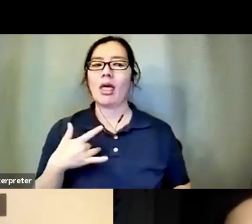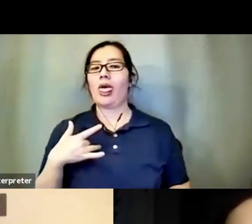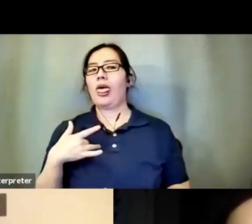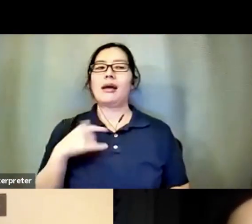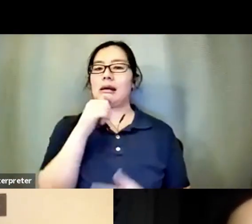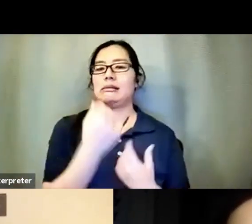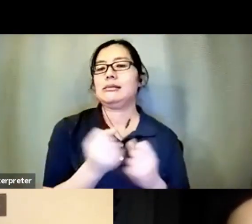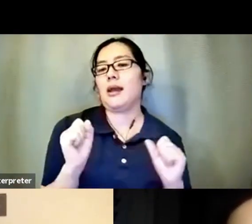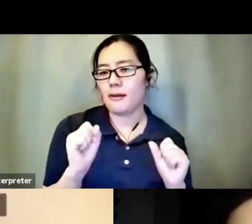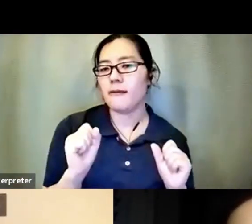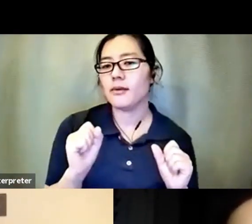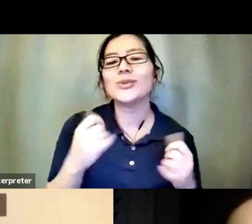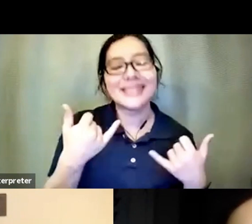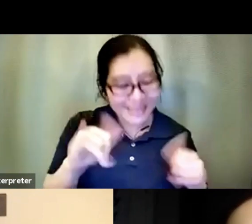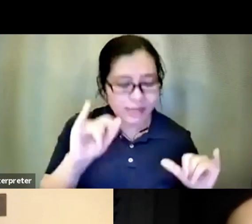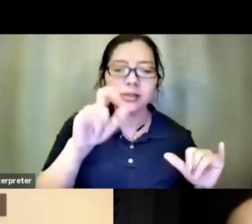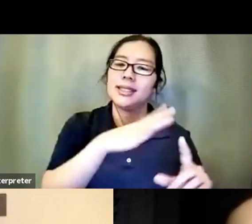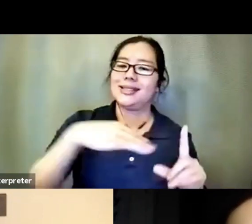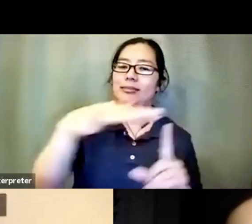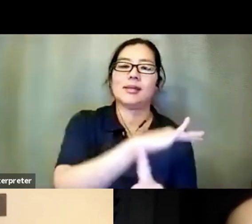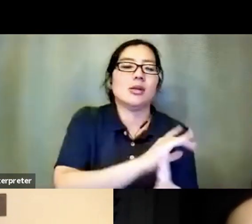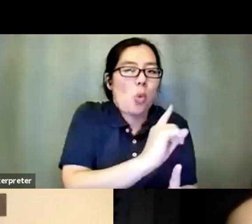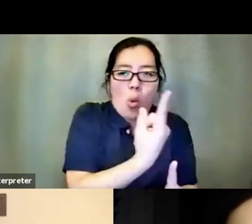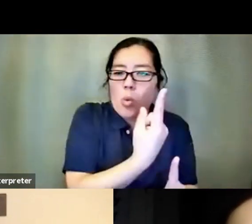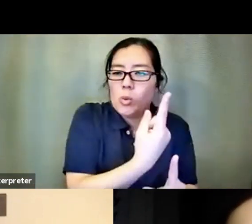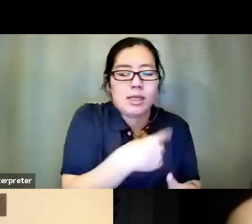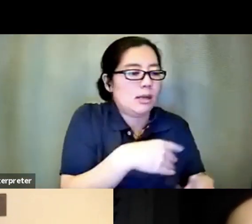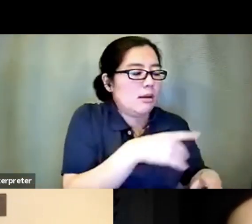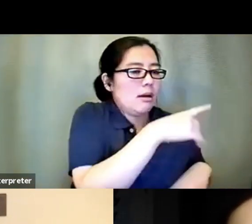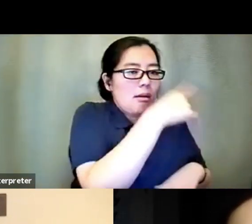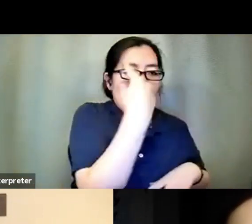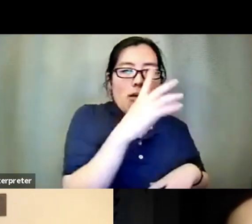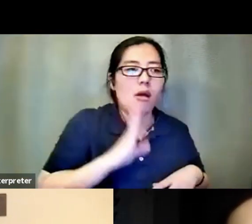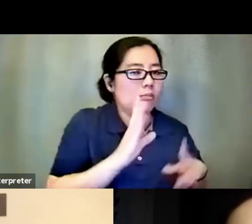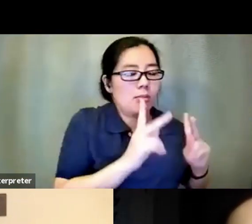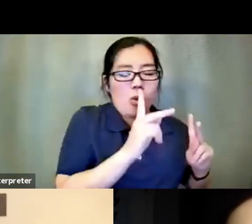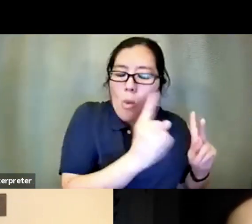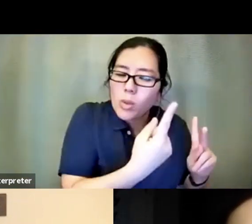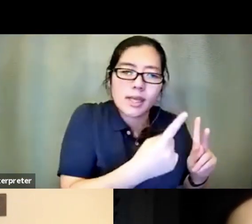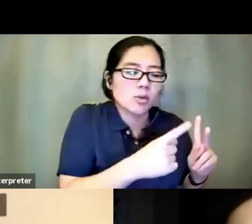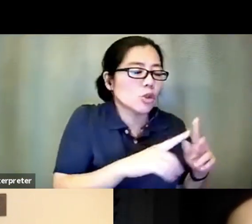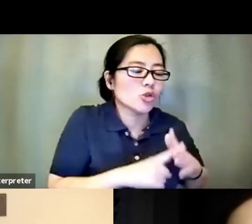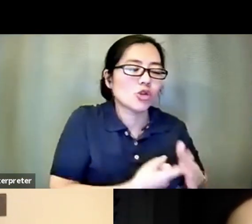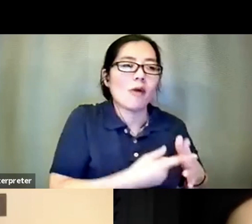that's just for us to be able to build our platform and have the conversations that we can only have, and build our base